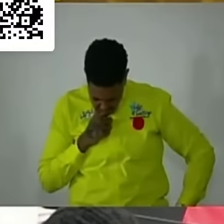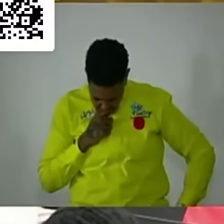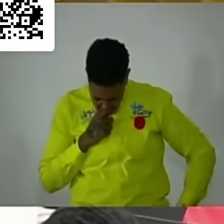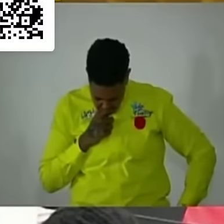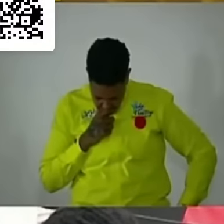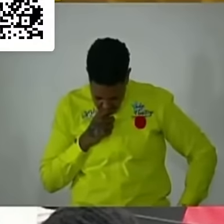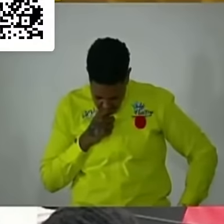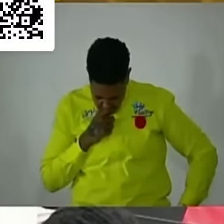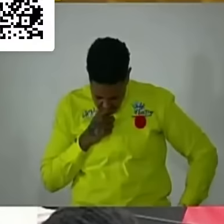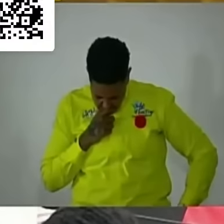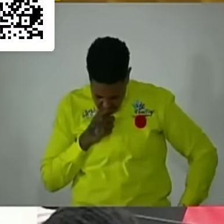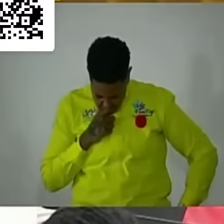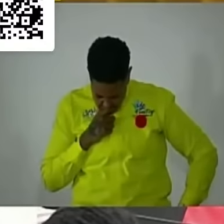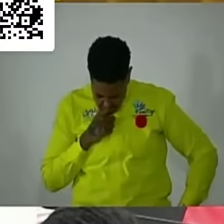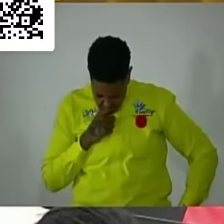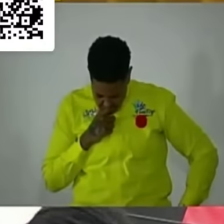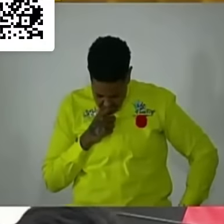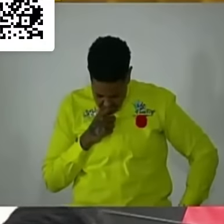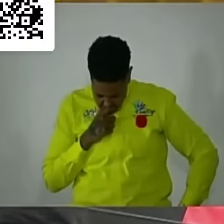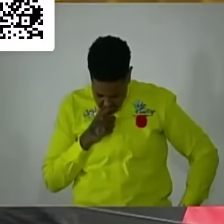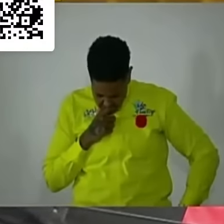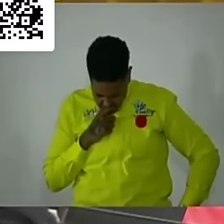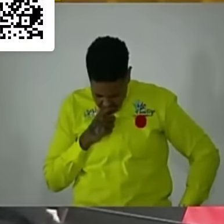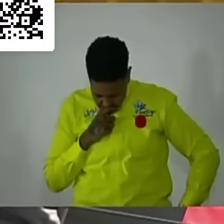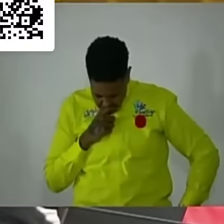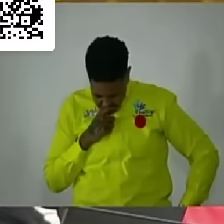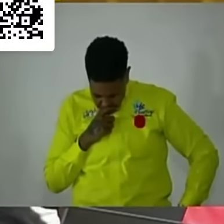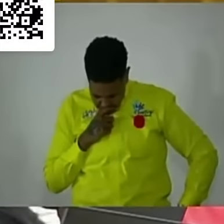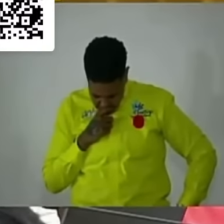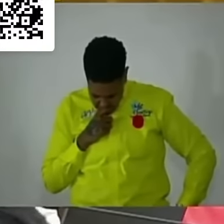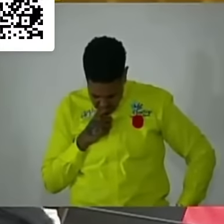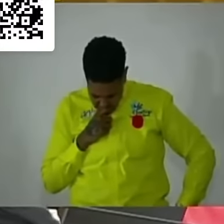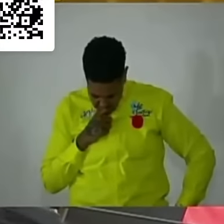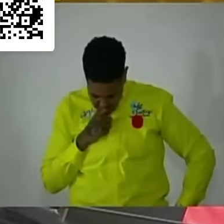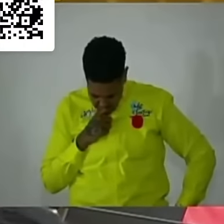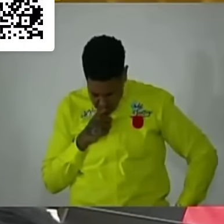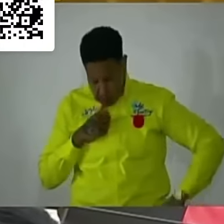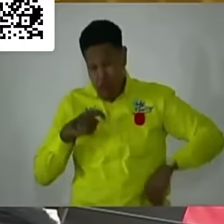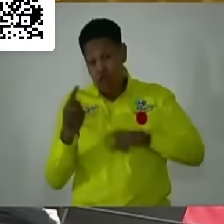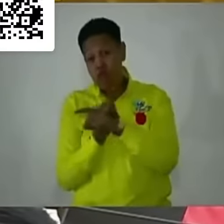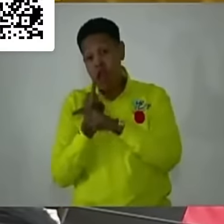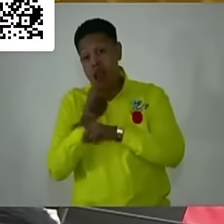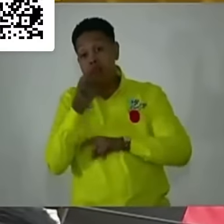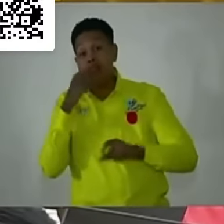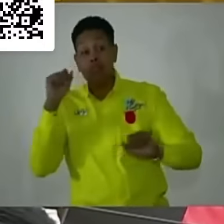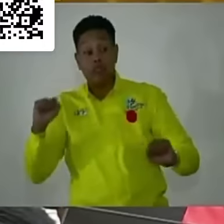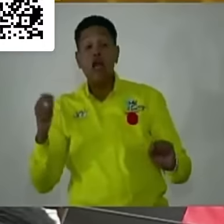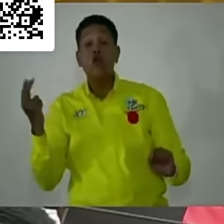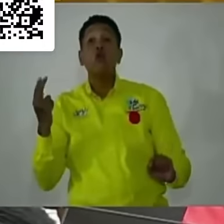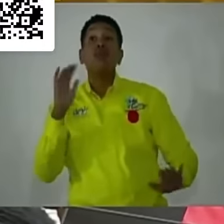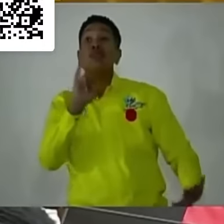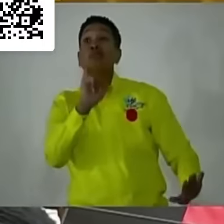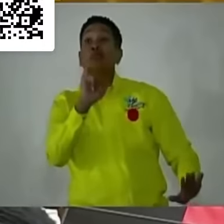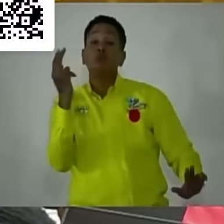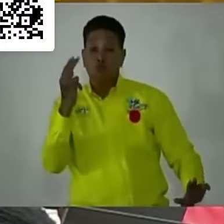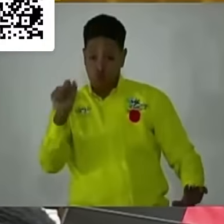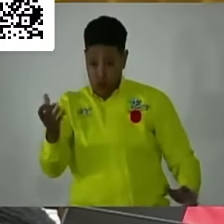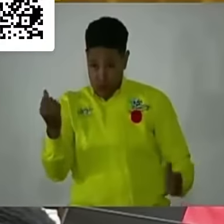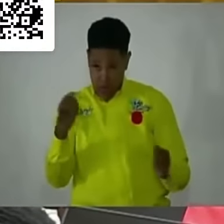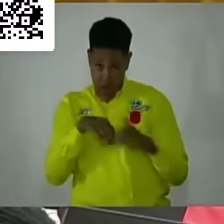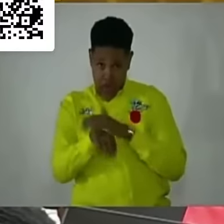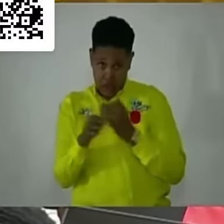regular medications that they use, if they would be able to gain access to those free